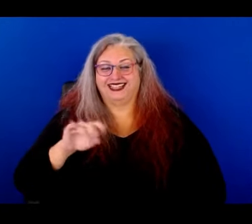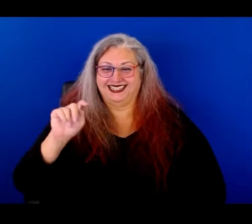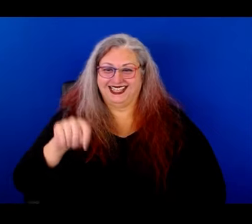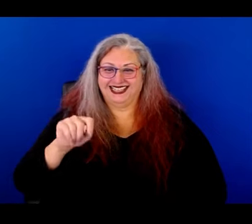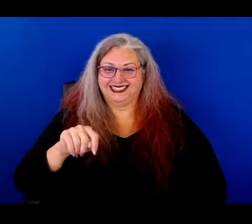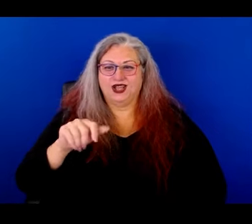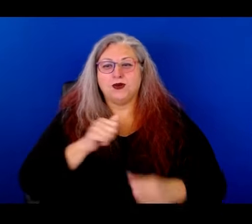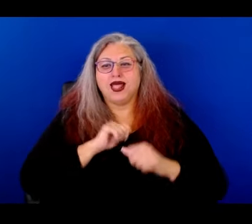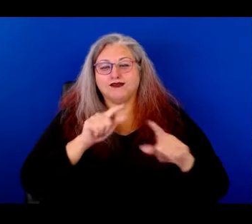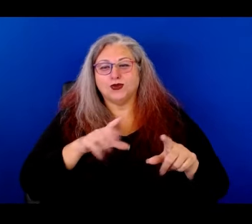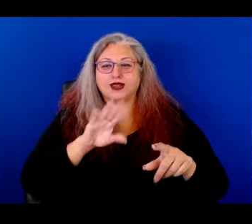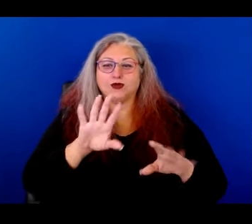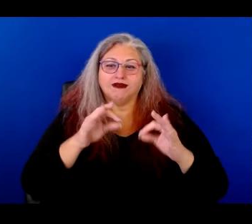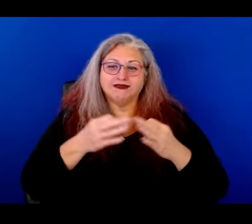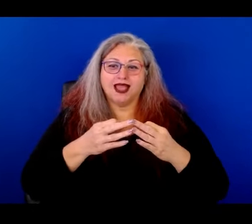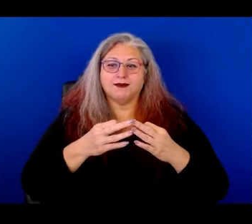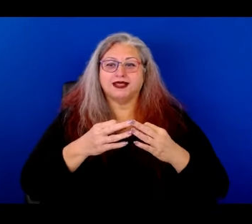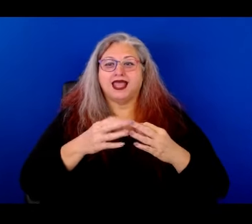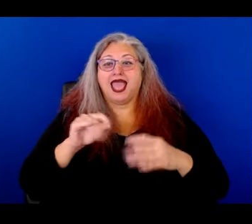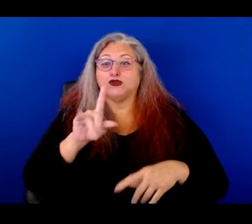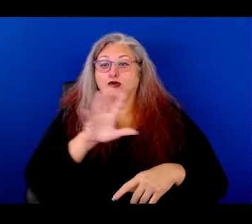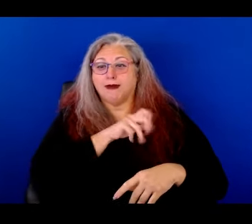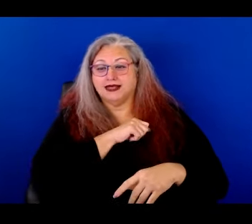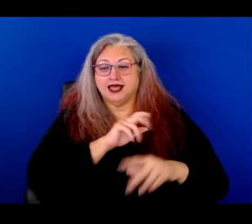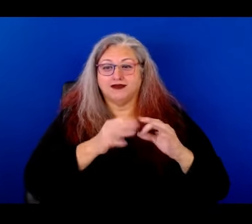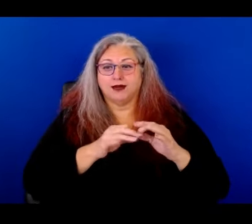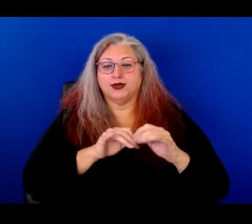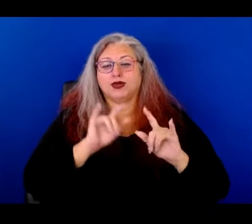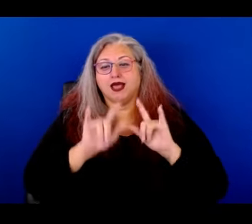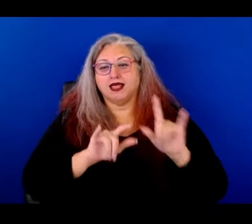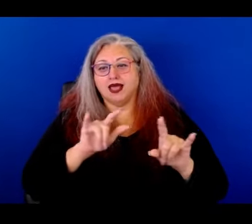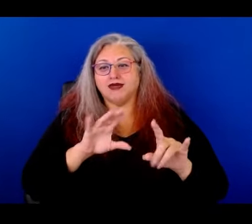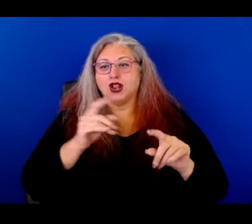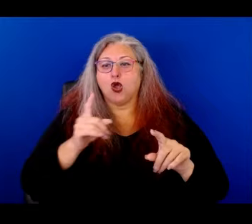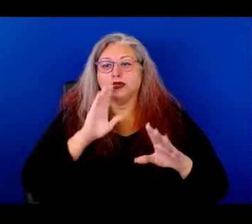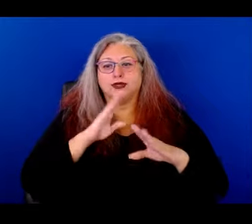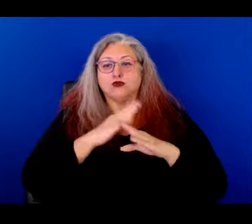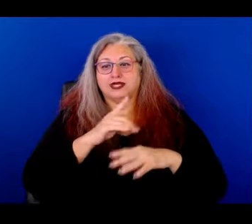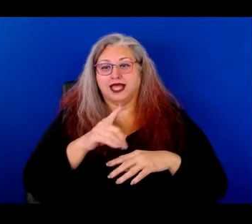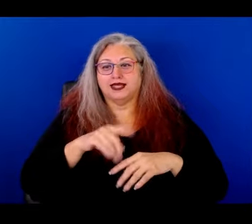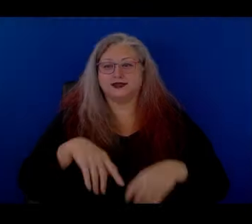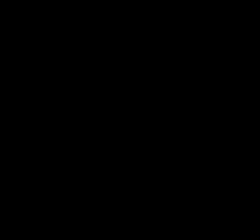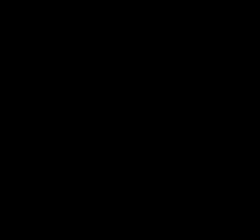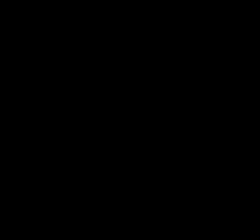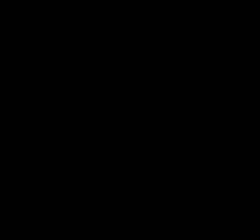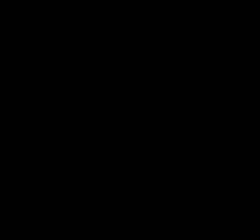We love to you and your family. And your family. Love you. And may they all be protected. Inshallah. Salam.